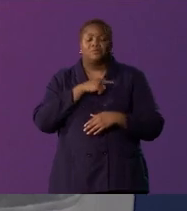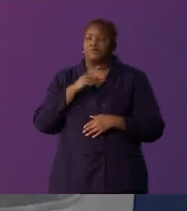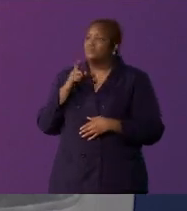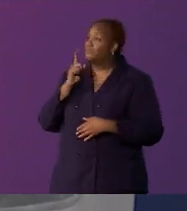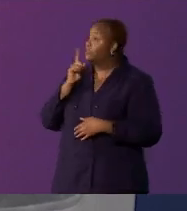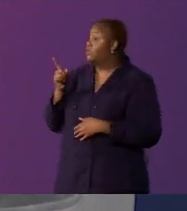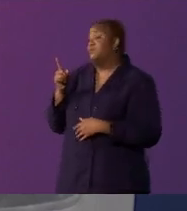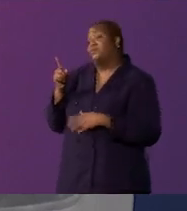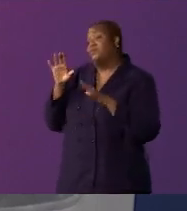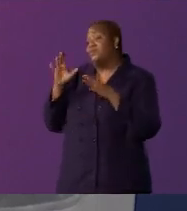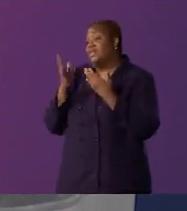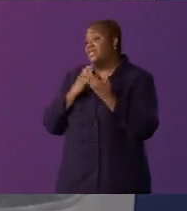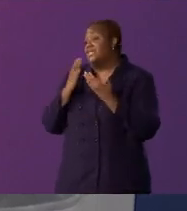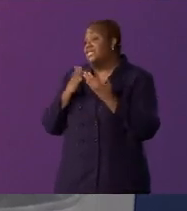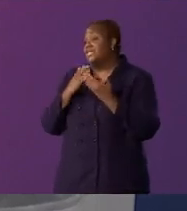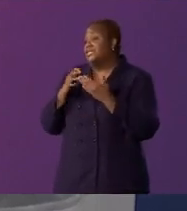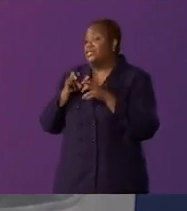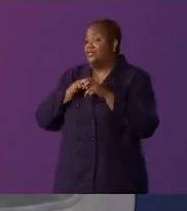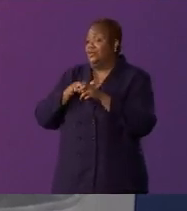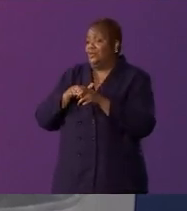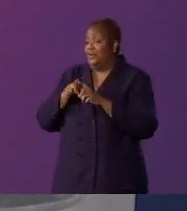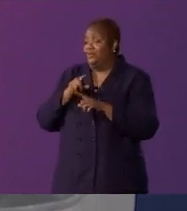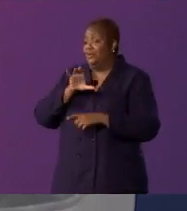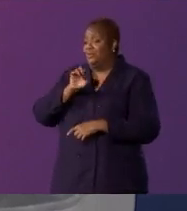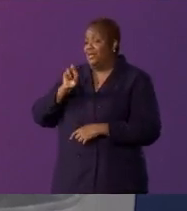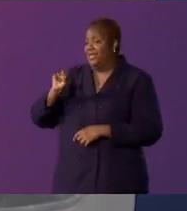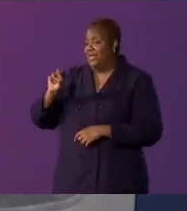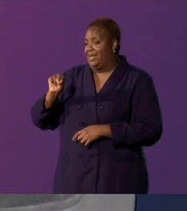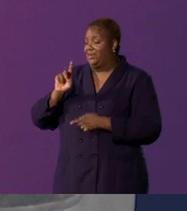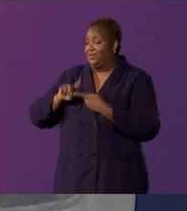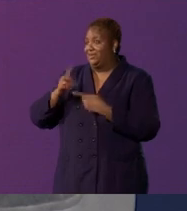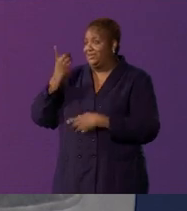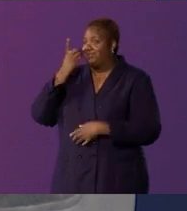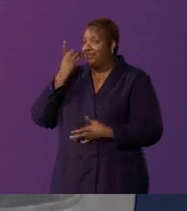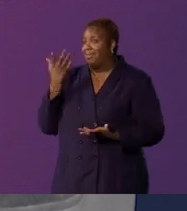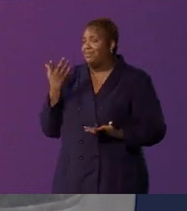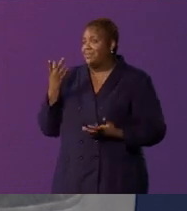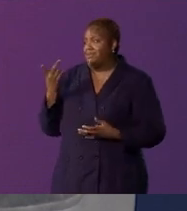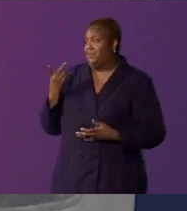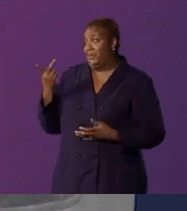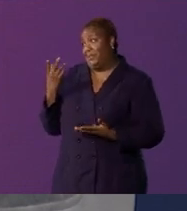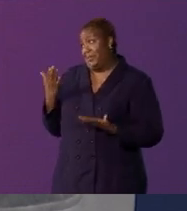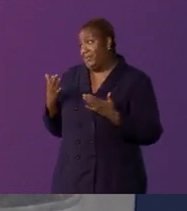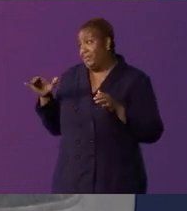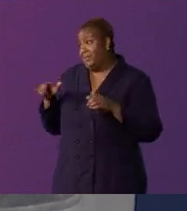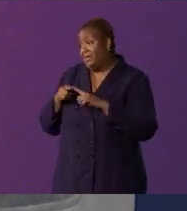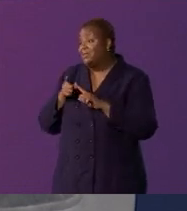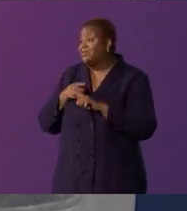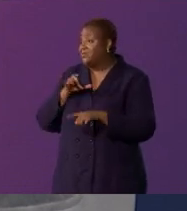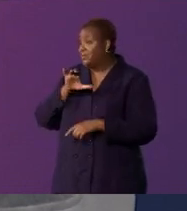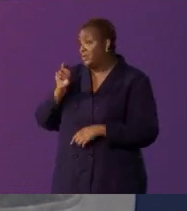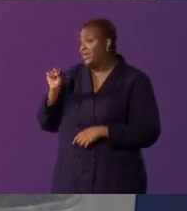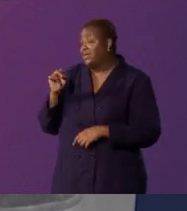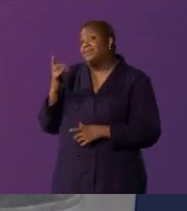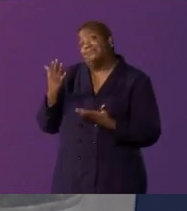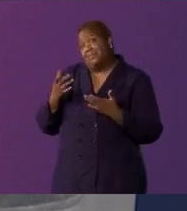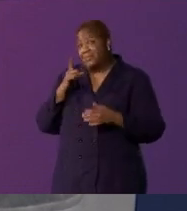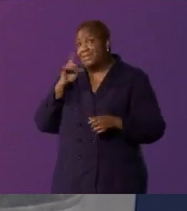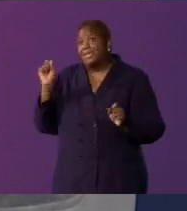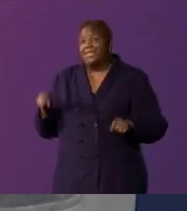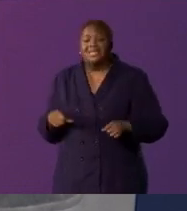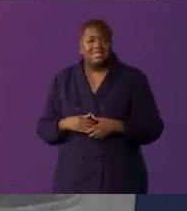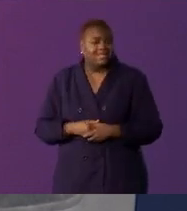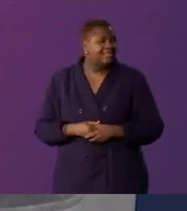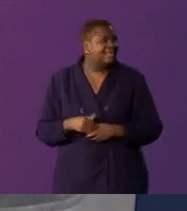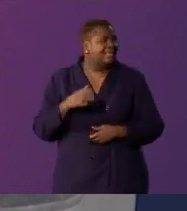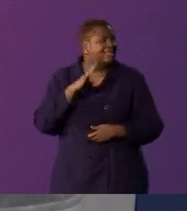great, easy ride coming from Connecticut to Dallas, although you and I could have done this from Connecticut. I know. But leaving that aside,